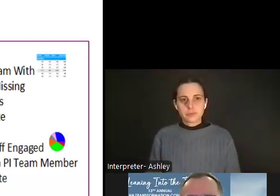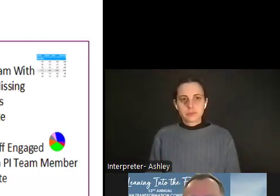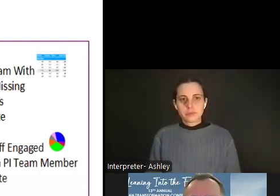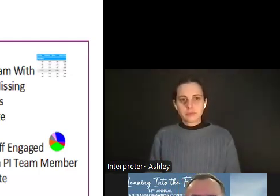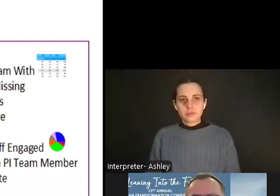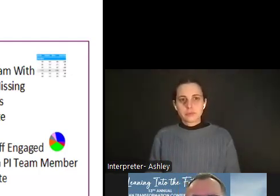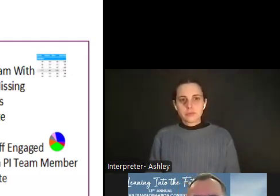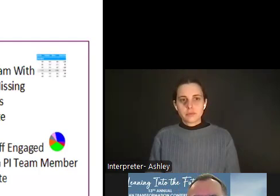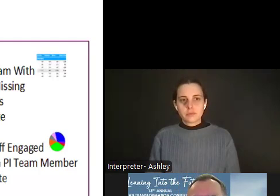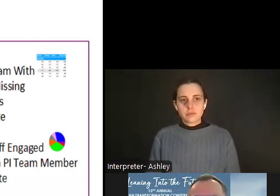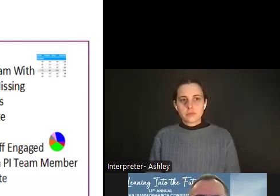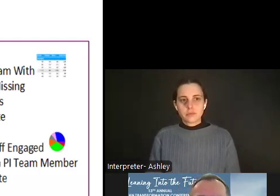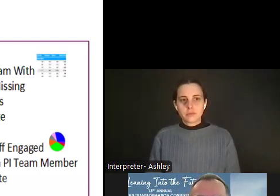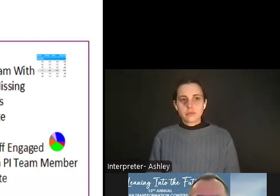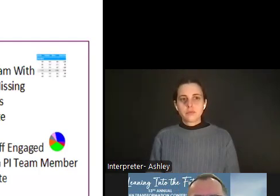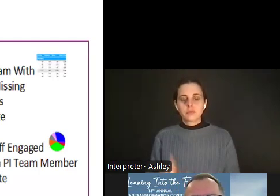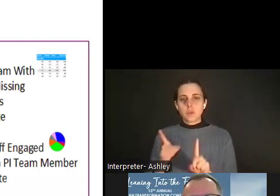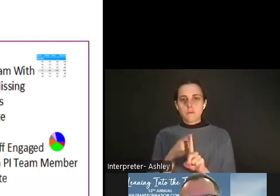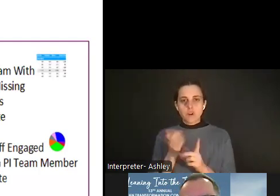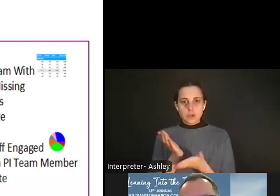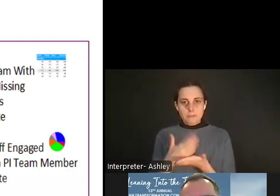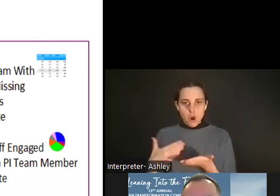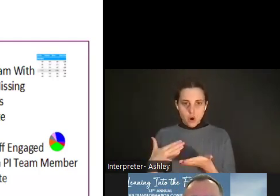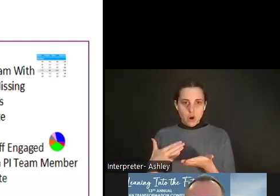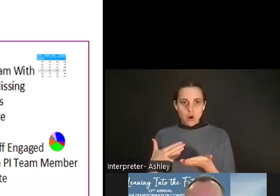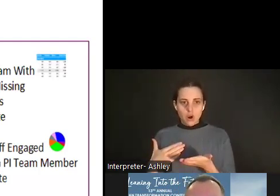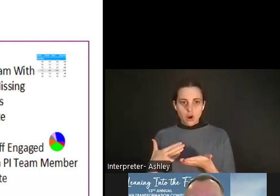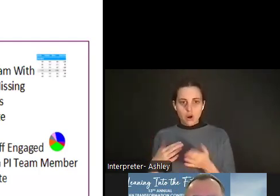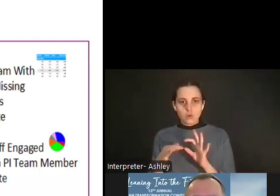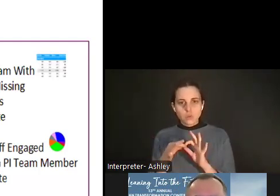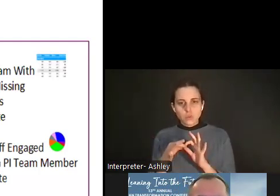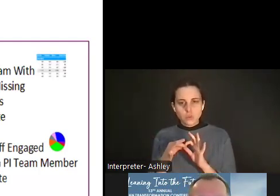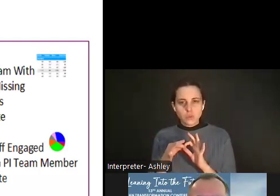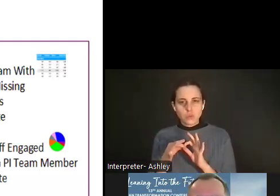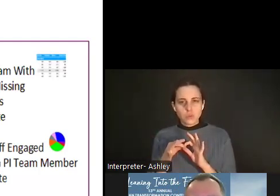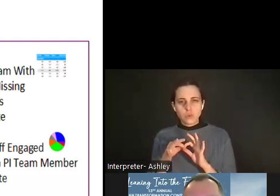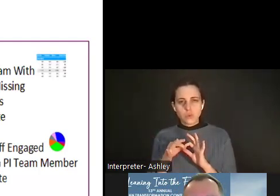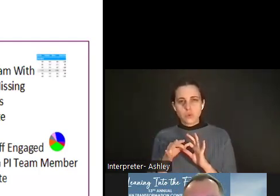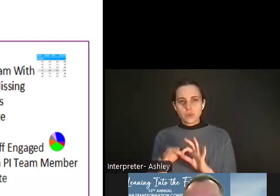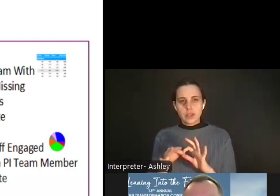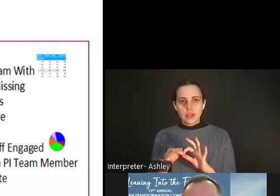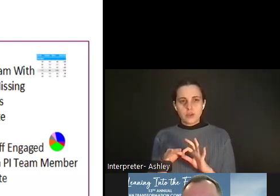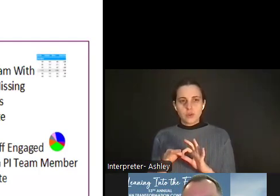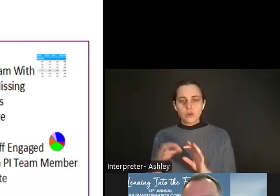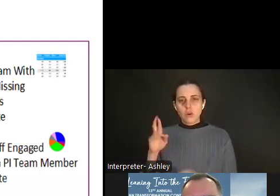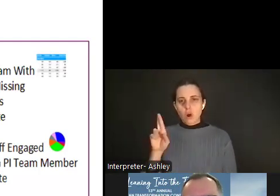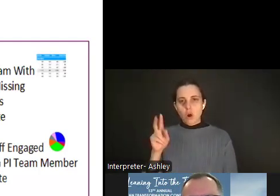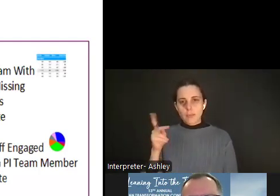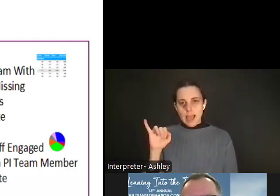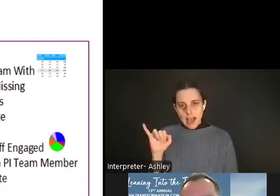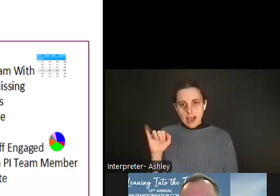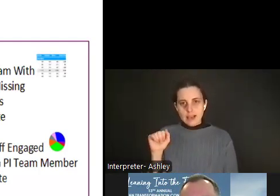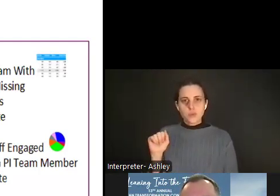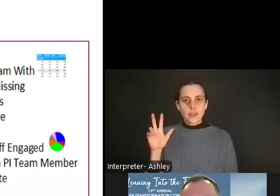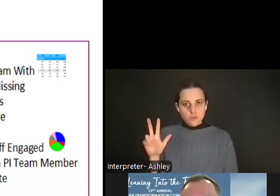and they're sliced either by PI type, so A3 versus daily Kaizen versus RPIs or project